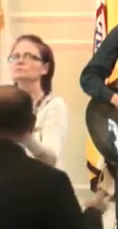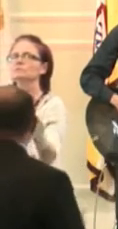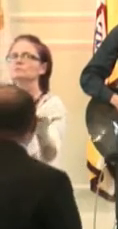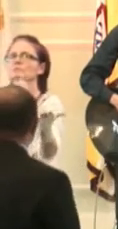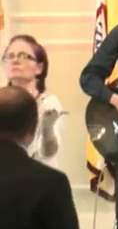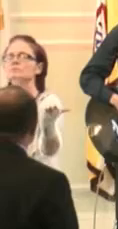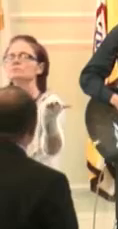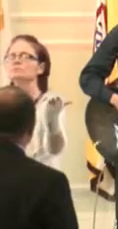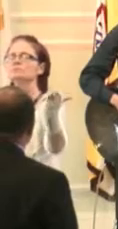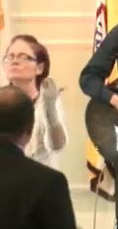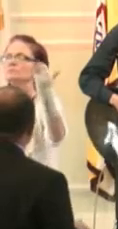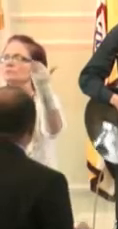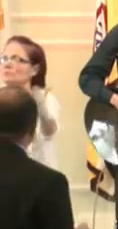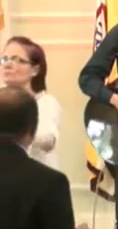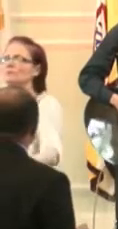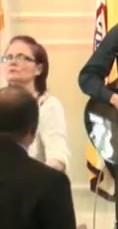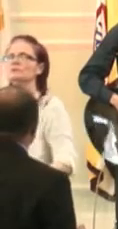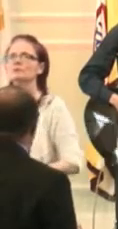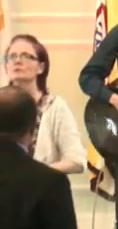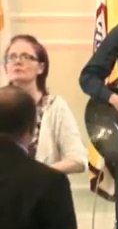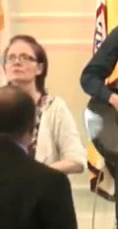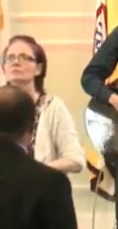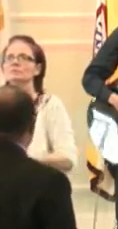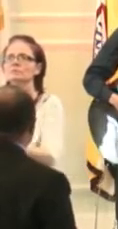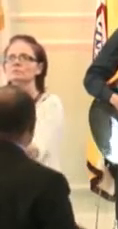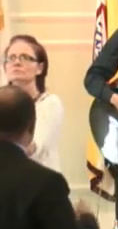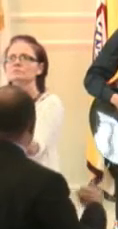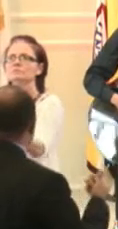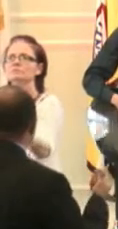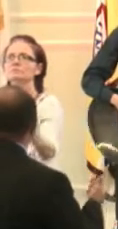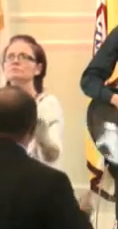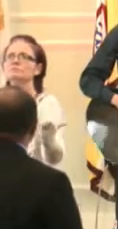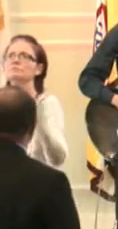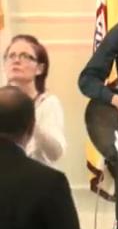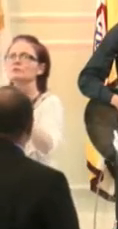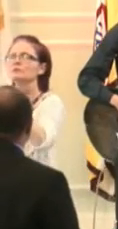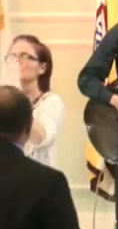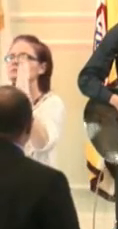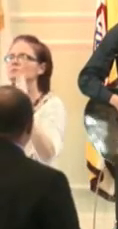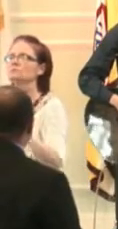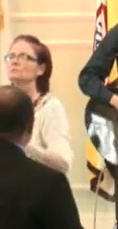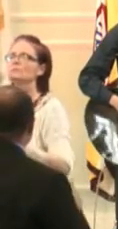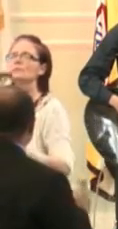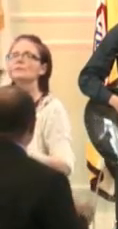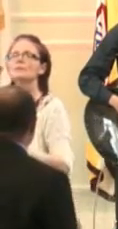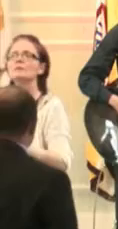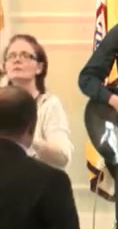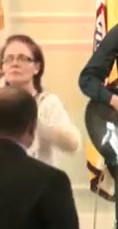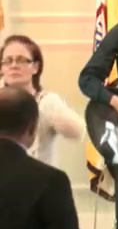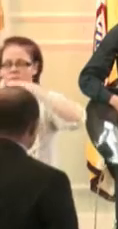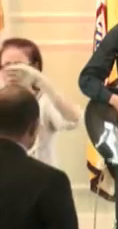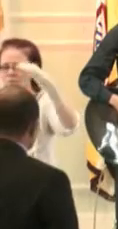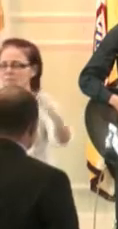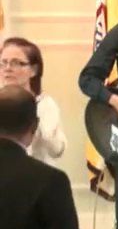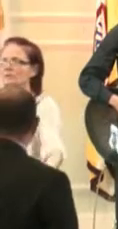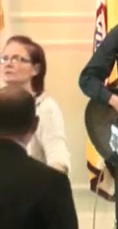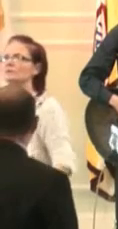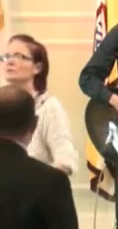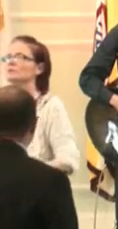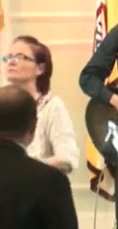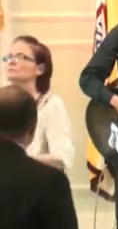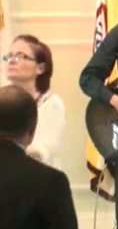Lord, we welcome you. This is your house, your